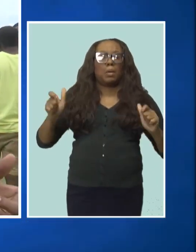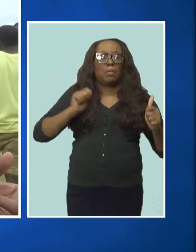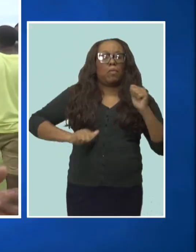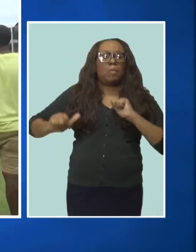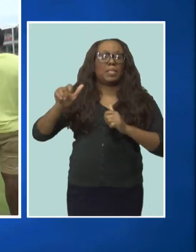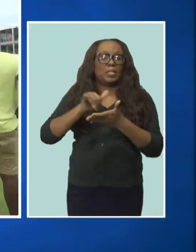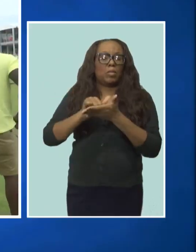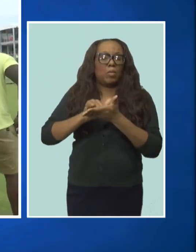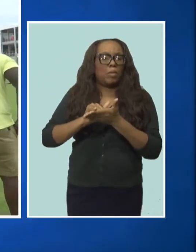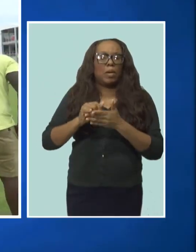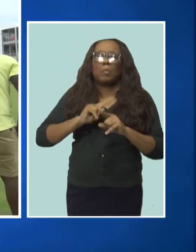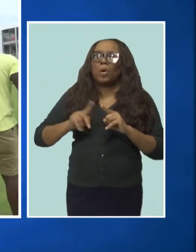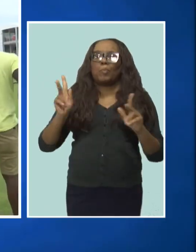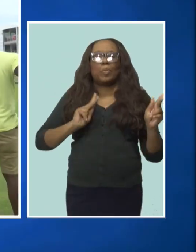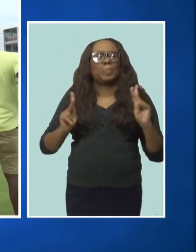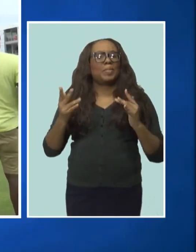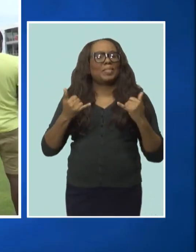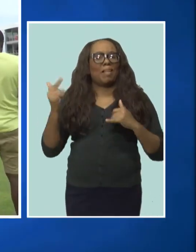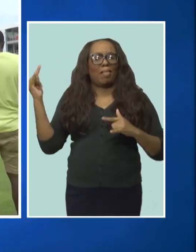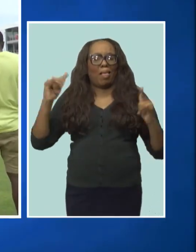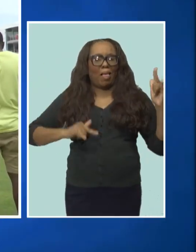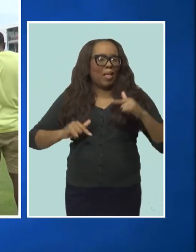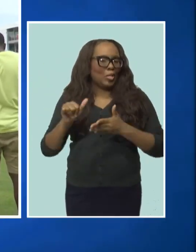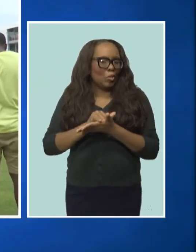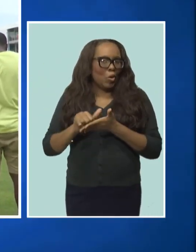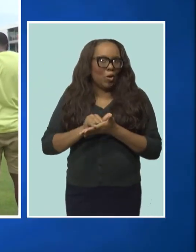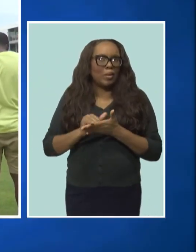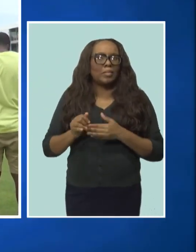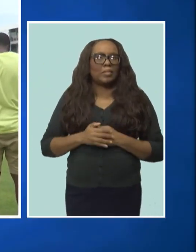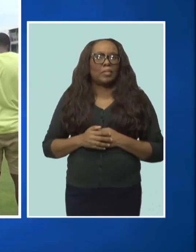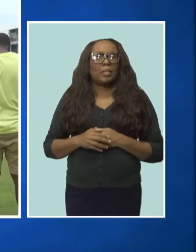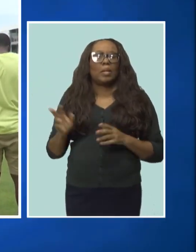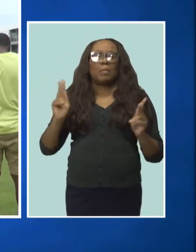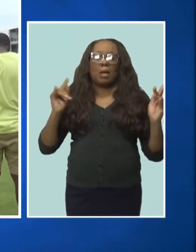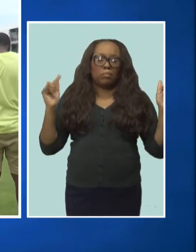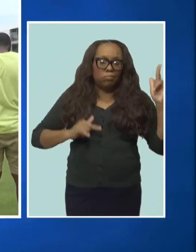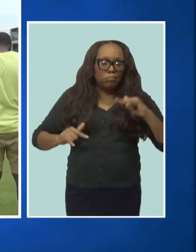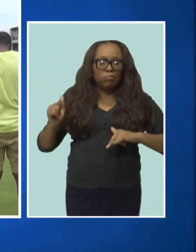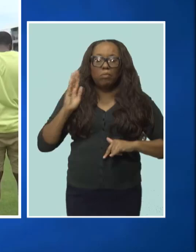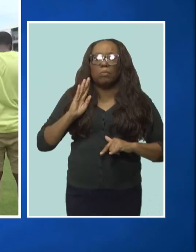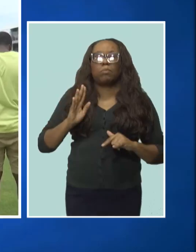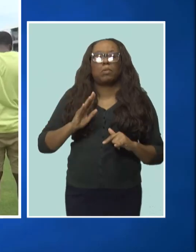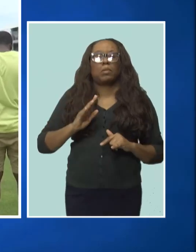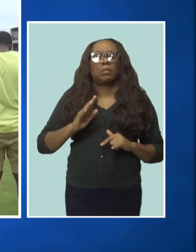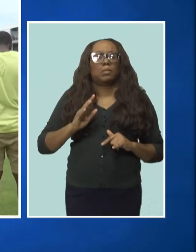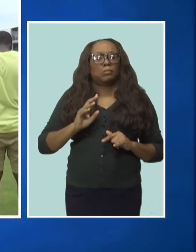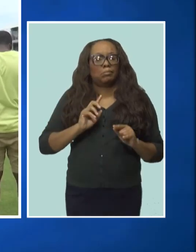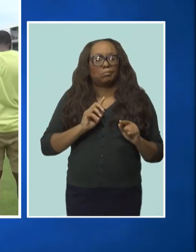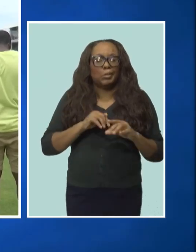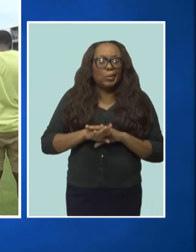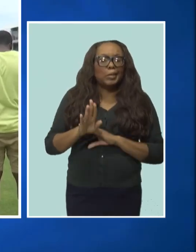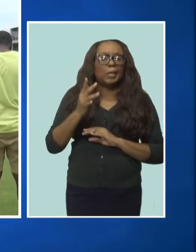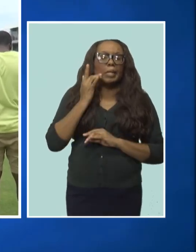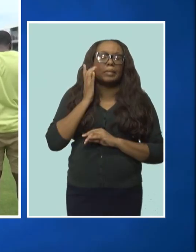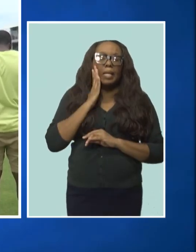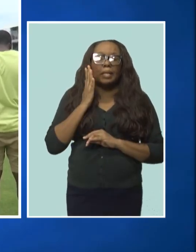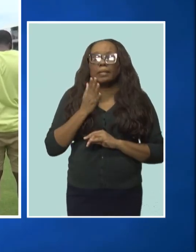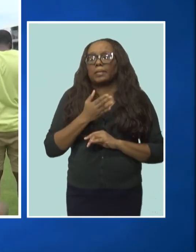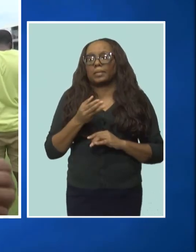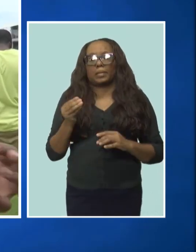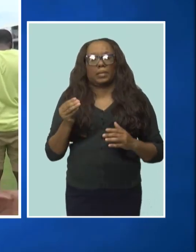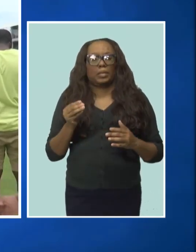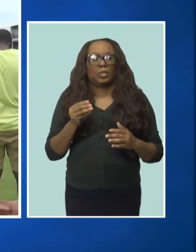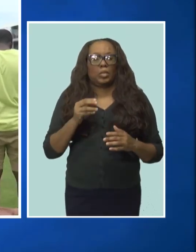day before. And you know, once those people are here, they're going to patronize different restaurants, they're patronizing hotels and stuff like that. So I think the CMF is a